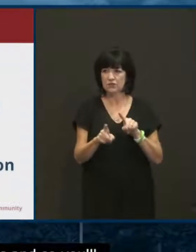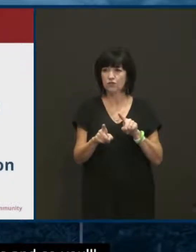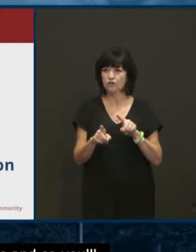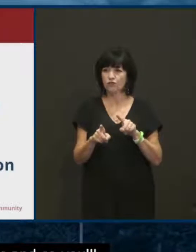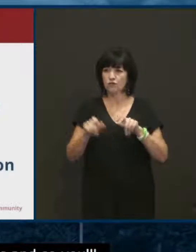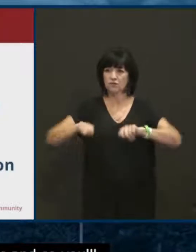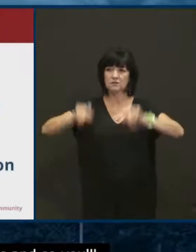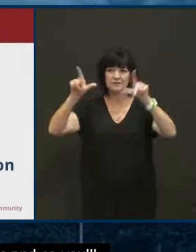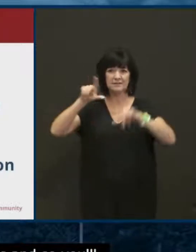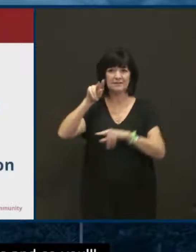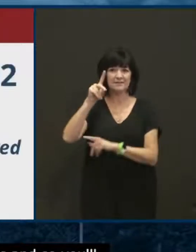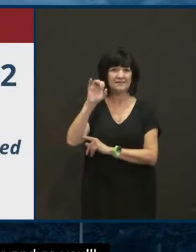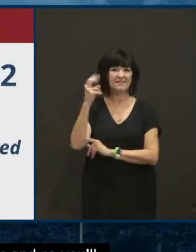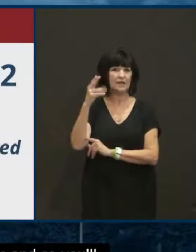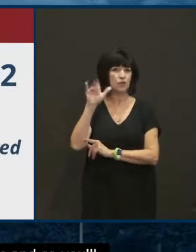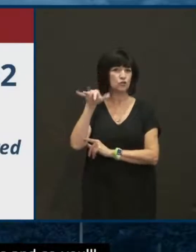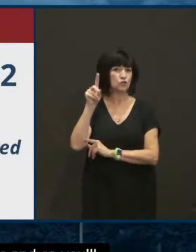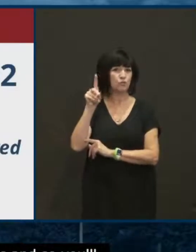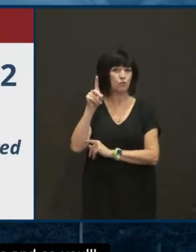the coming weeks.